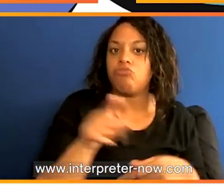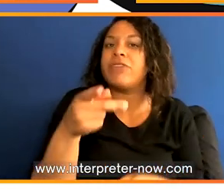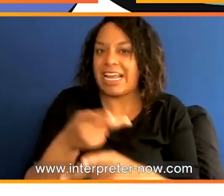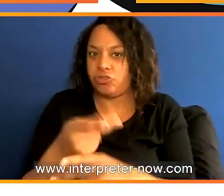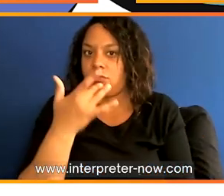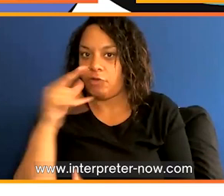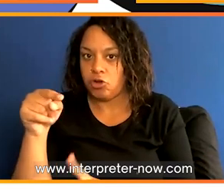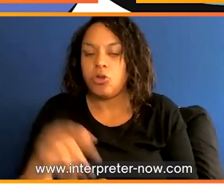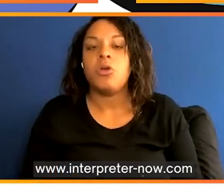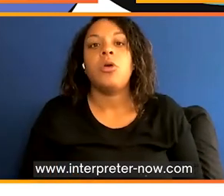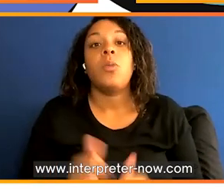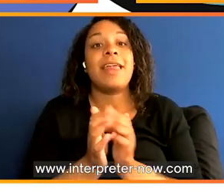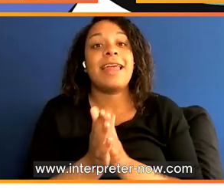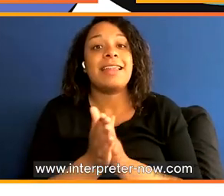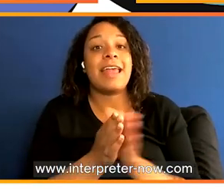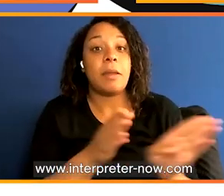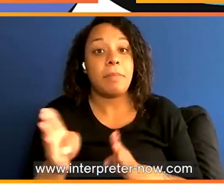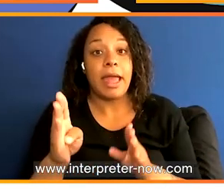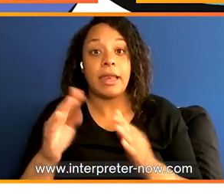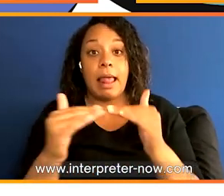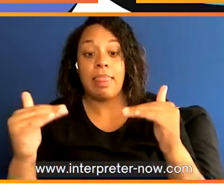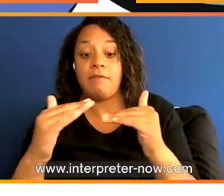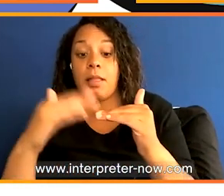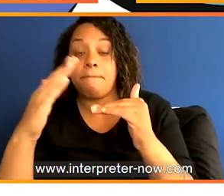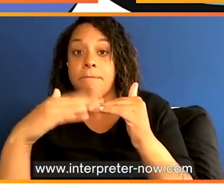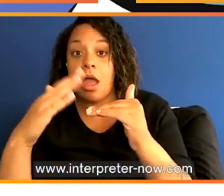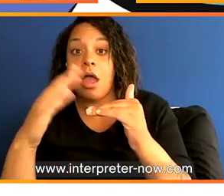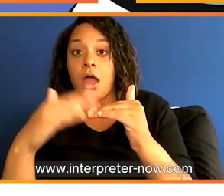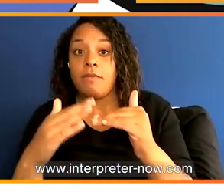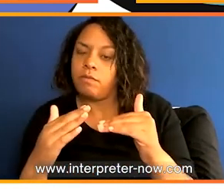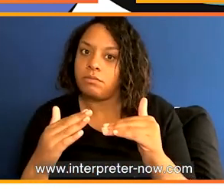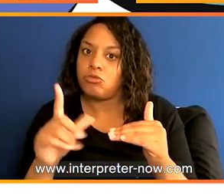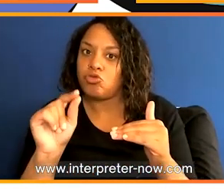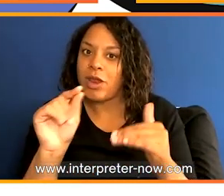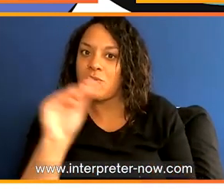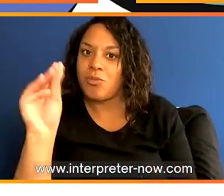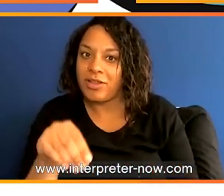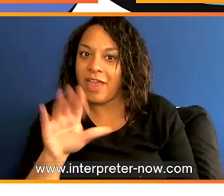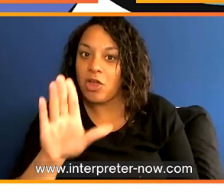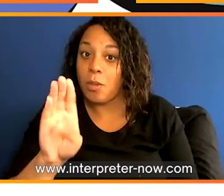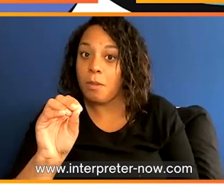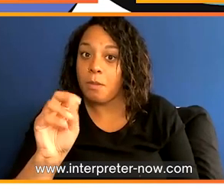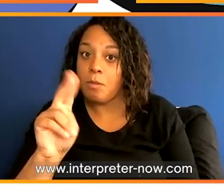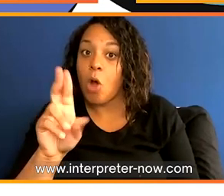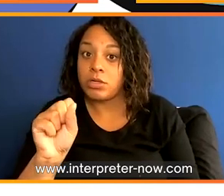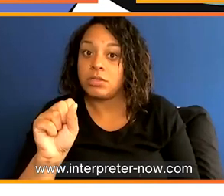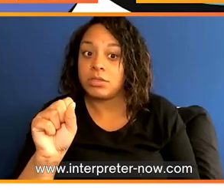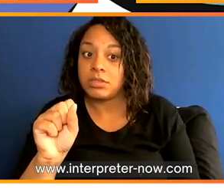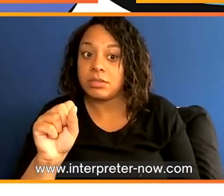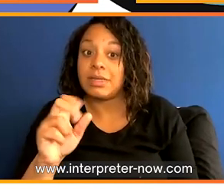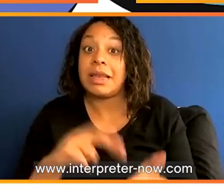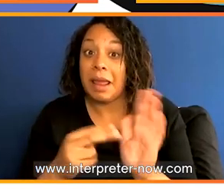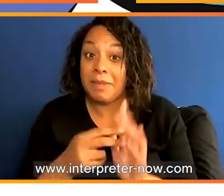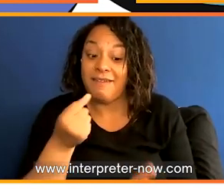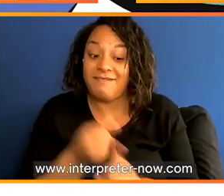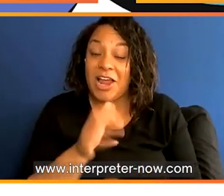retention, which is the opposite of turnover? Mm-hmm. And so from an incentive plan, we started with a certain level and above that, you know, was